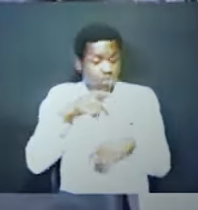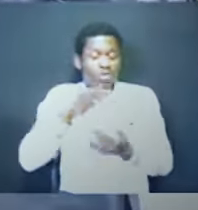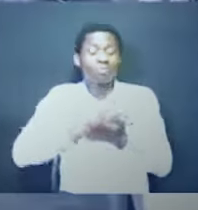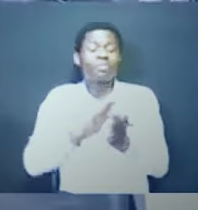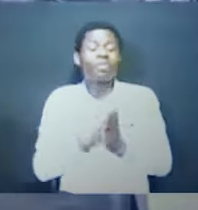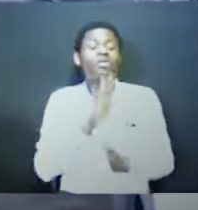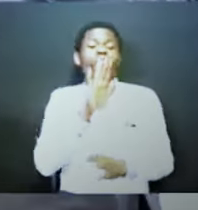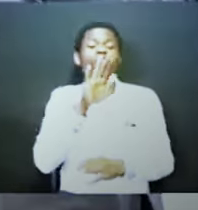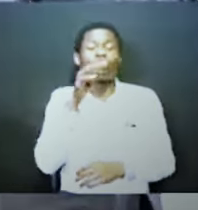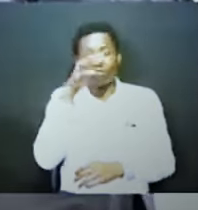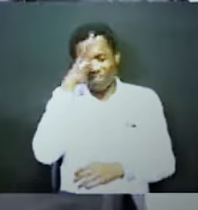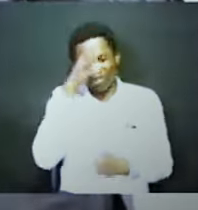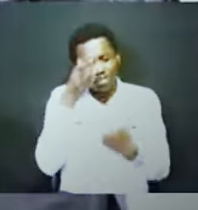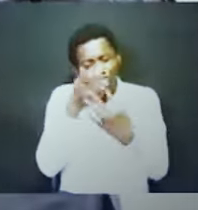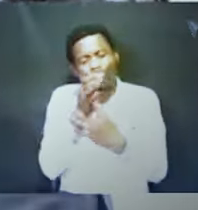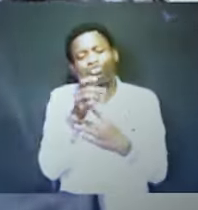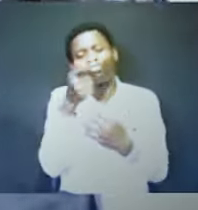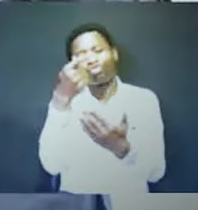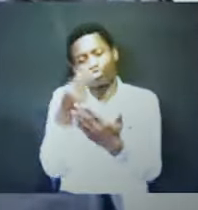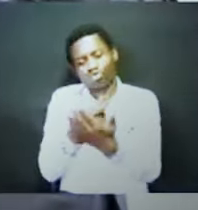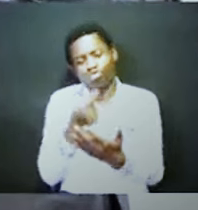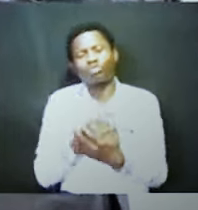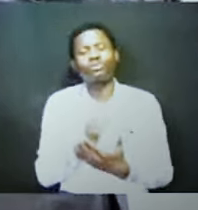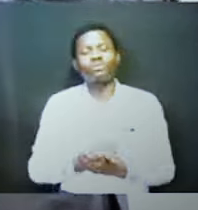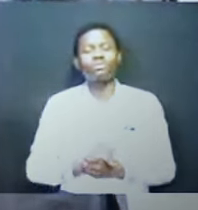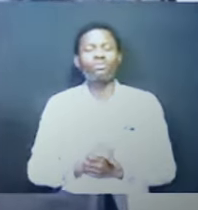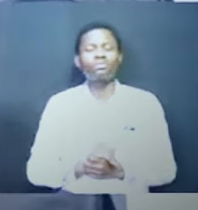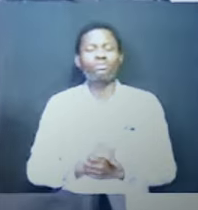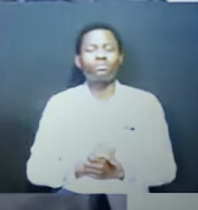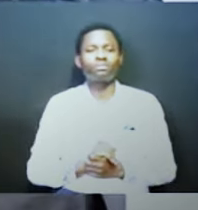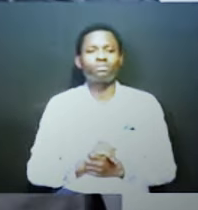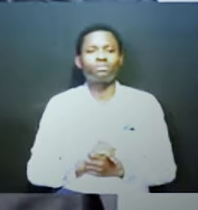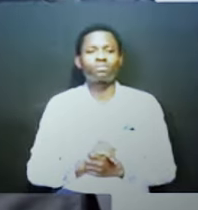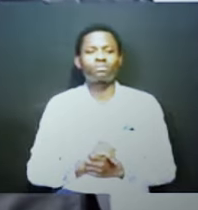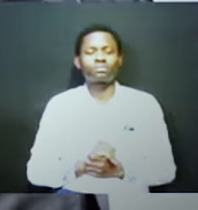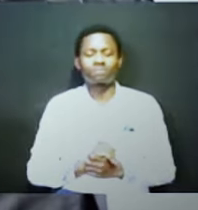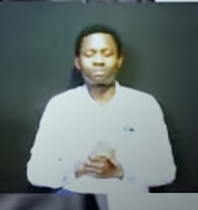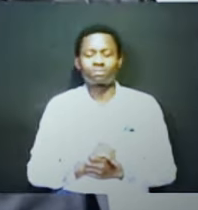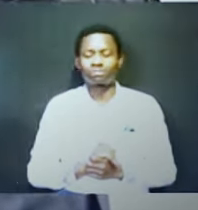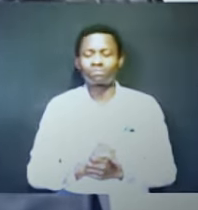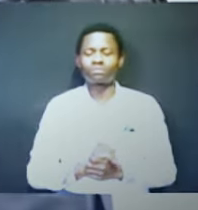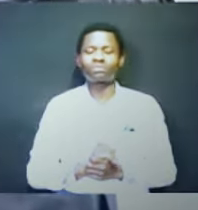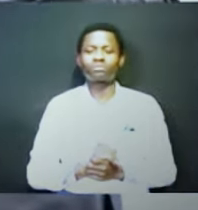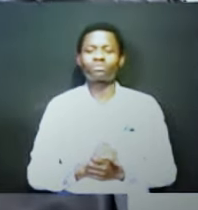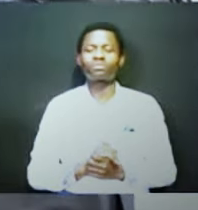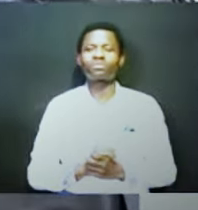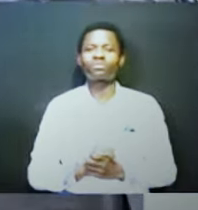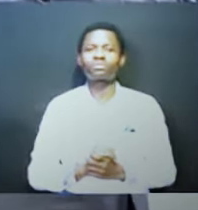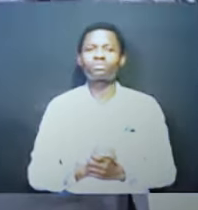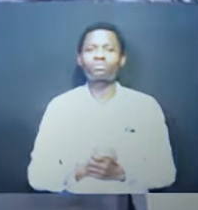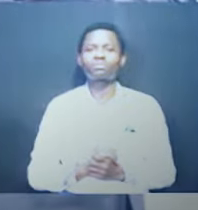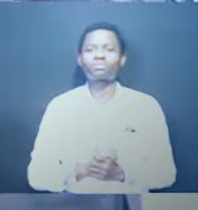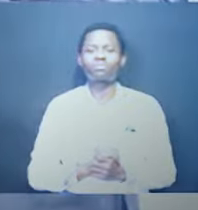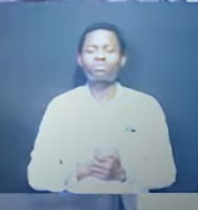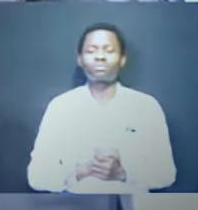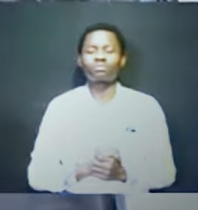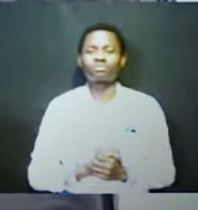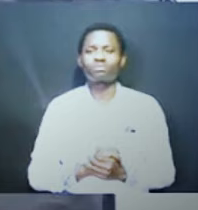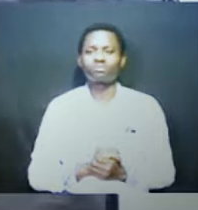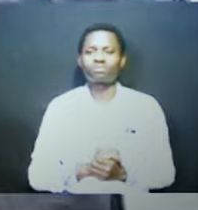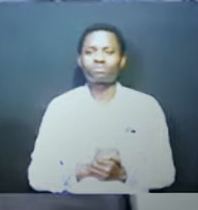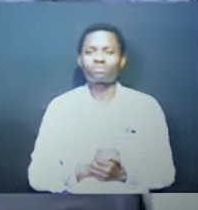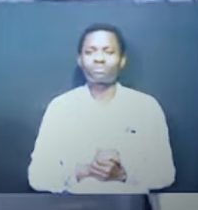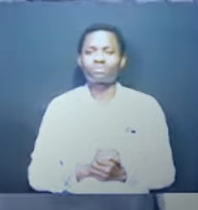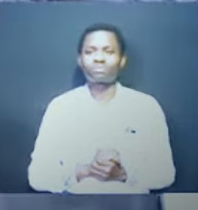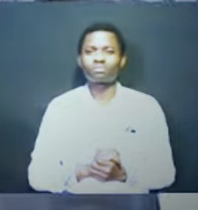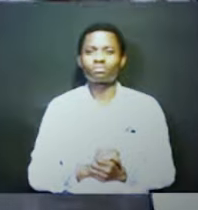mo ahwefo a enia no Kristo mumpo a muni agya no bebre na me na menam asempa no so me yom Kristo